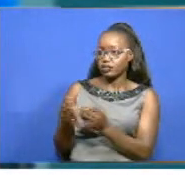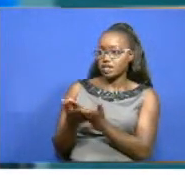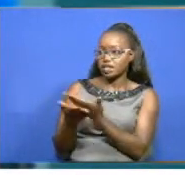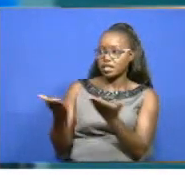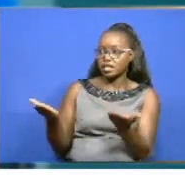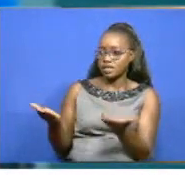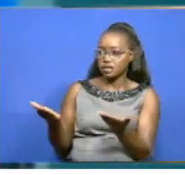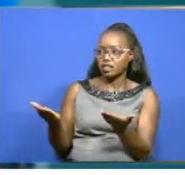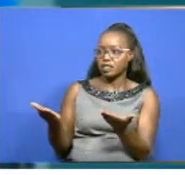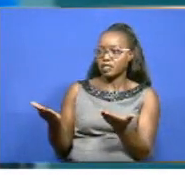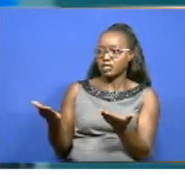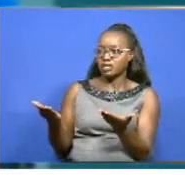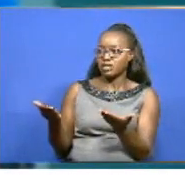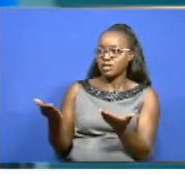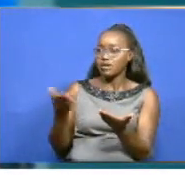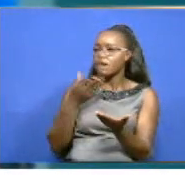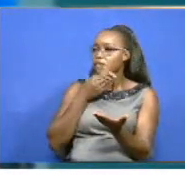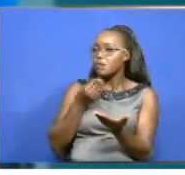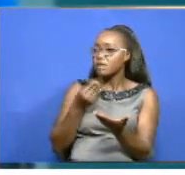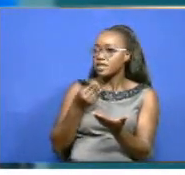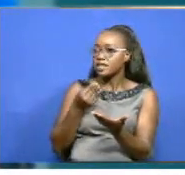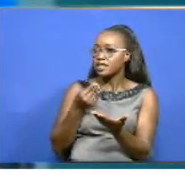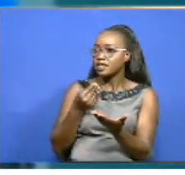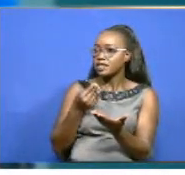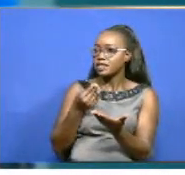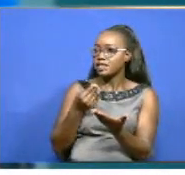men who have got no,